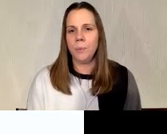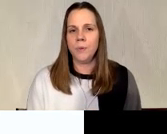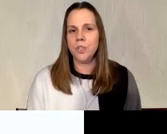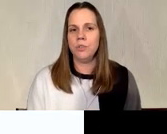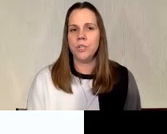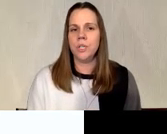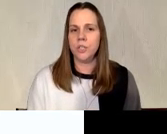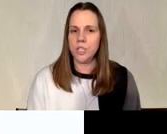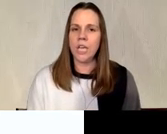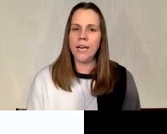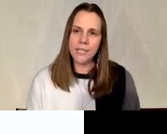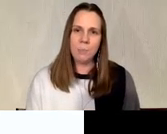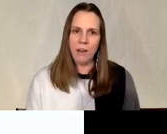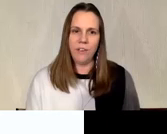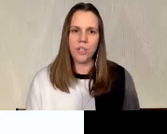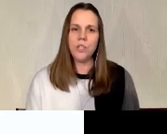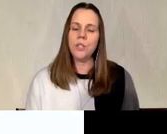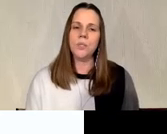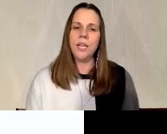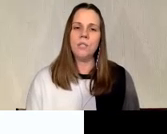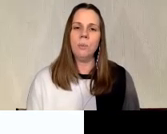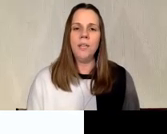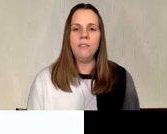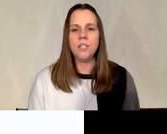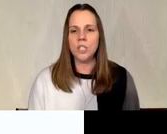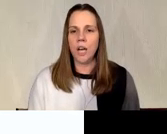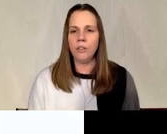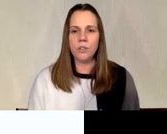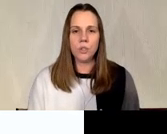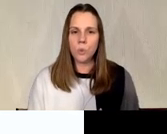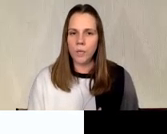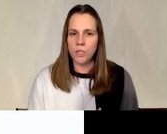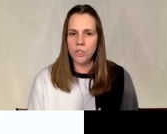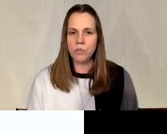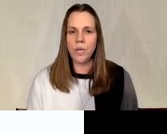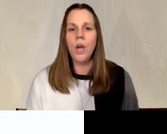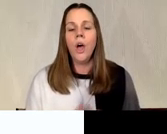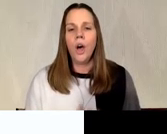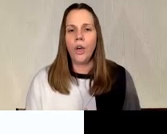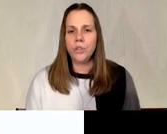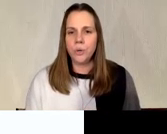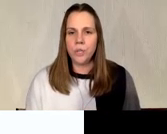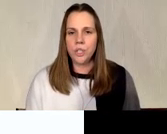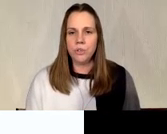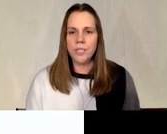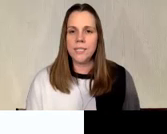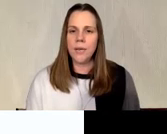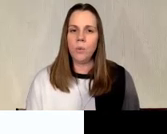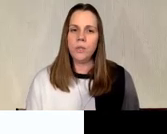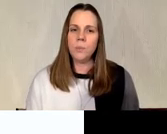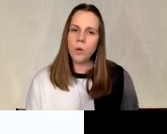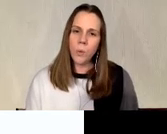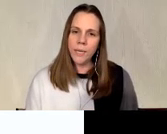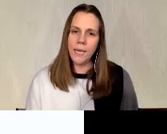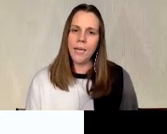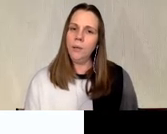help children learn to talk is beneficial. So studies from infants to toddlers to school-age children all show that children said